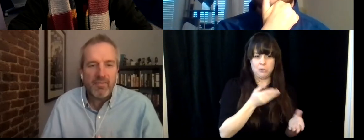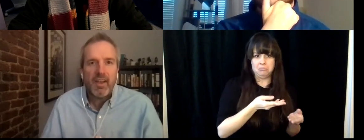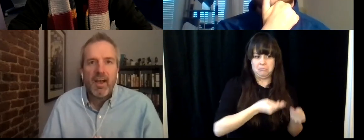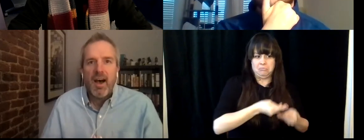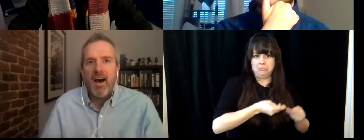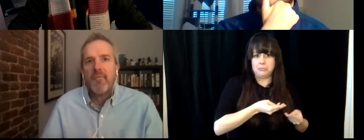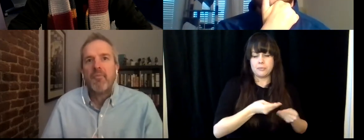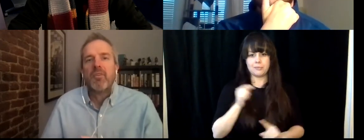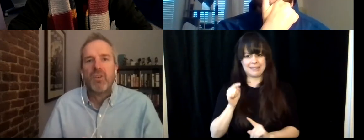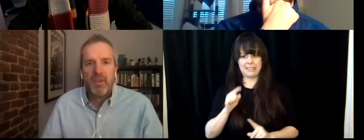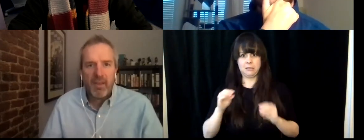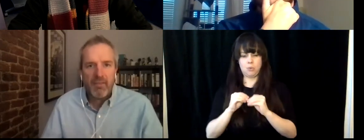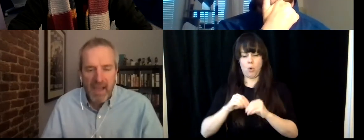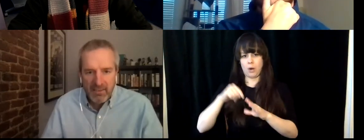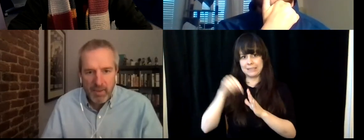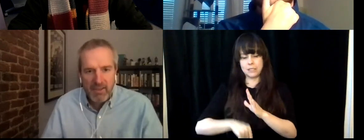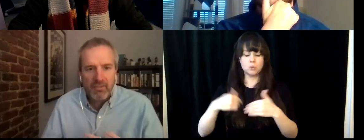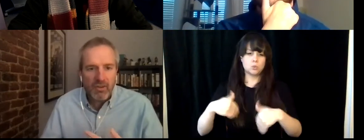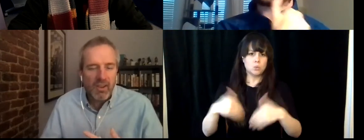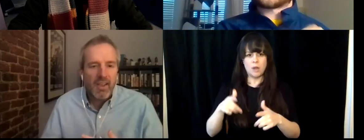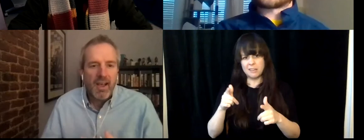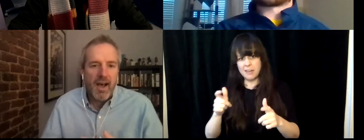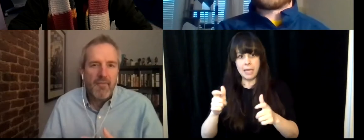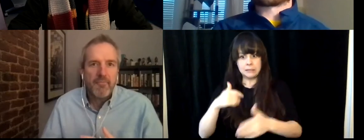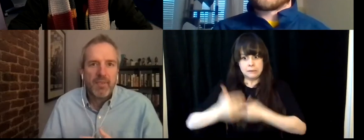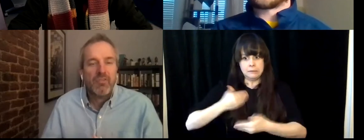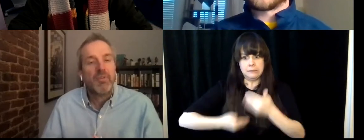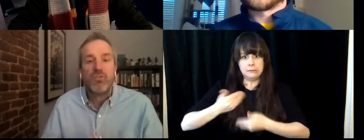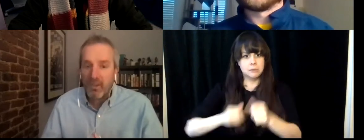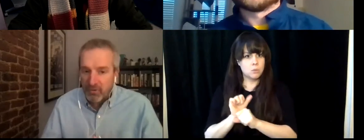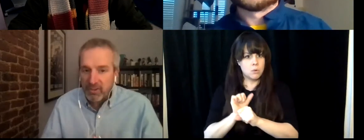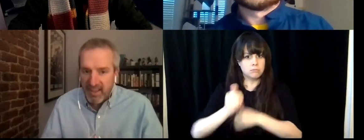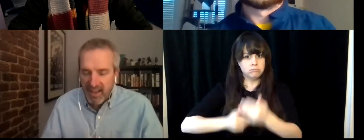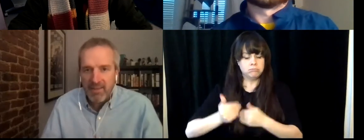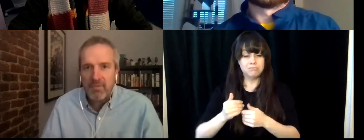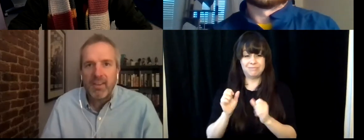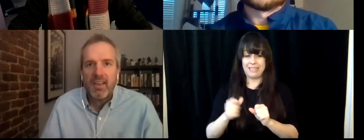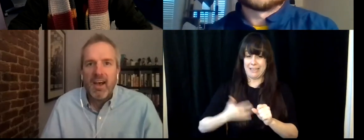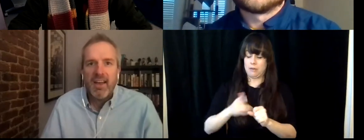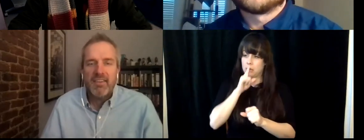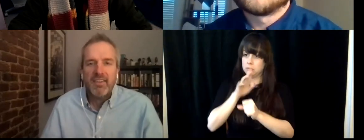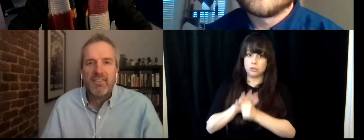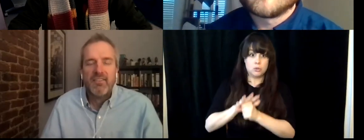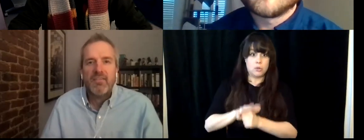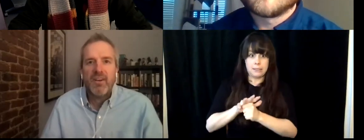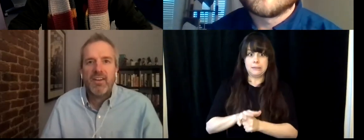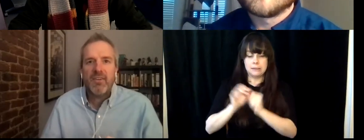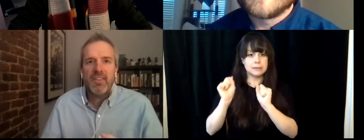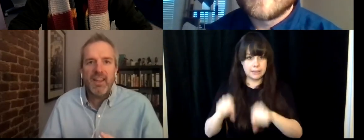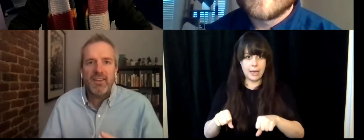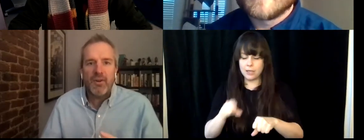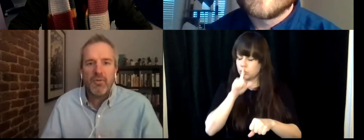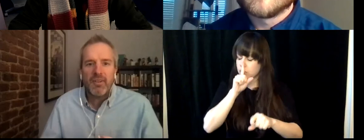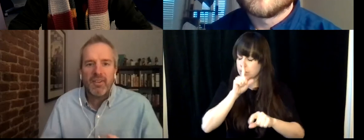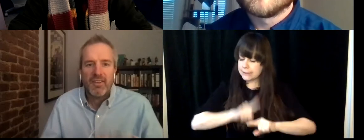intensive, extremely fast paced, extremely stressful at times. It's very different